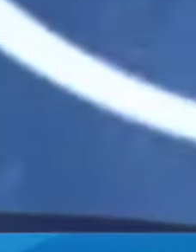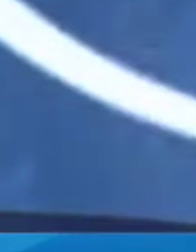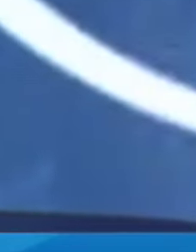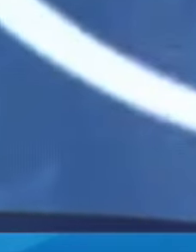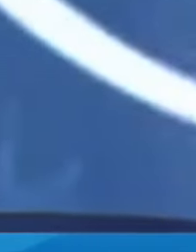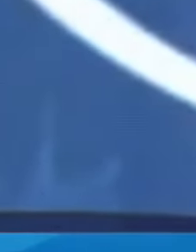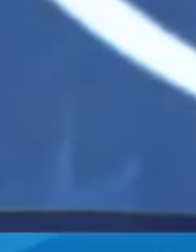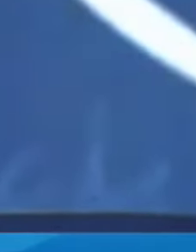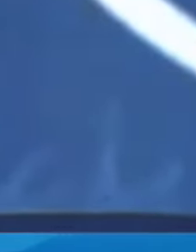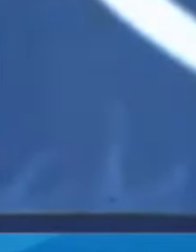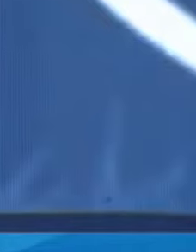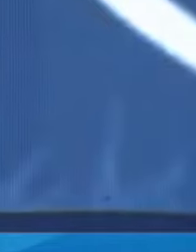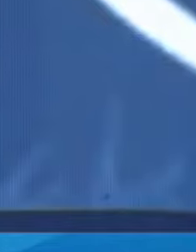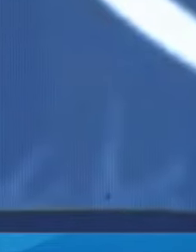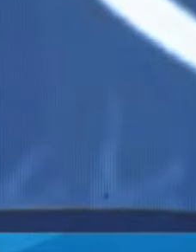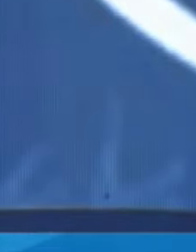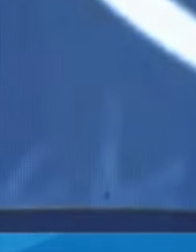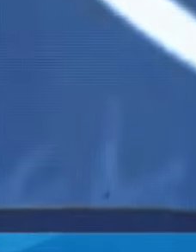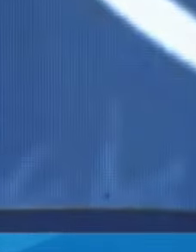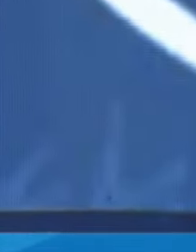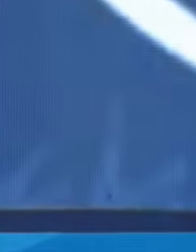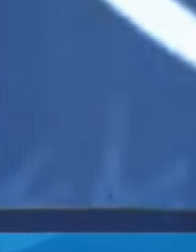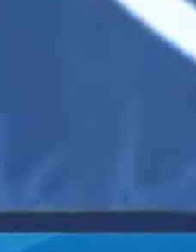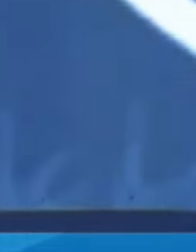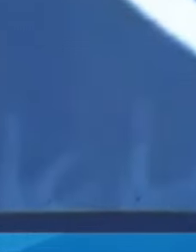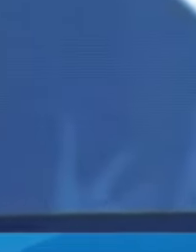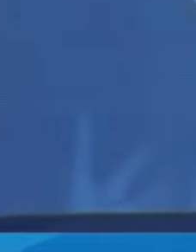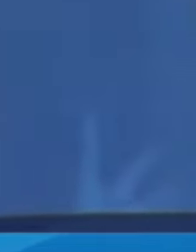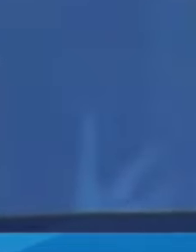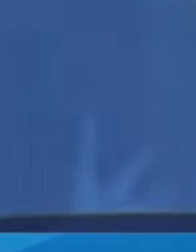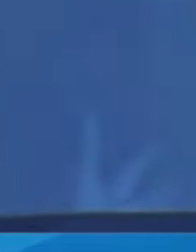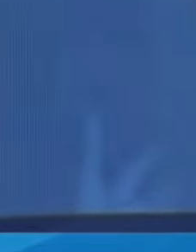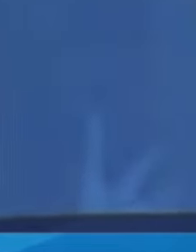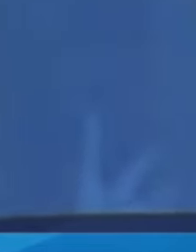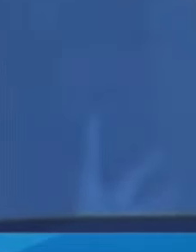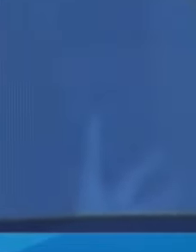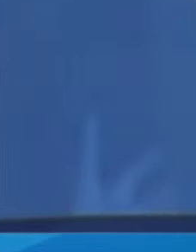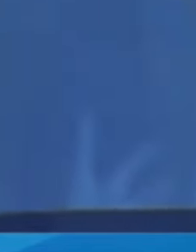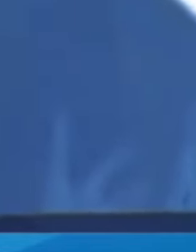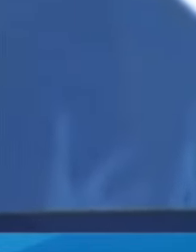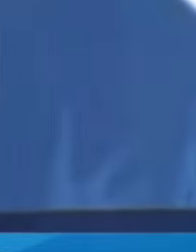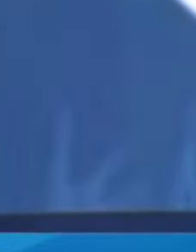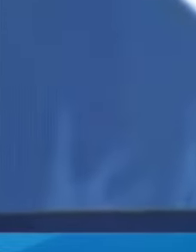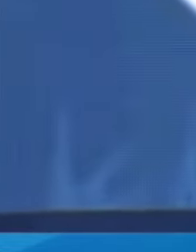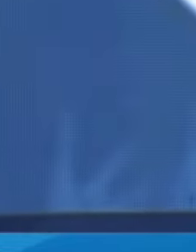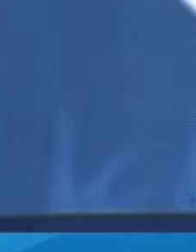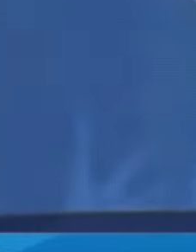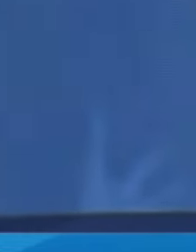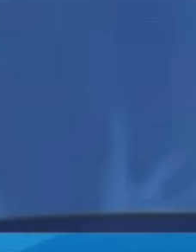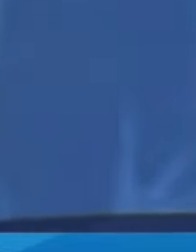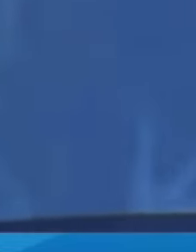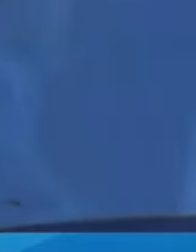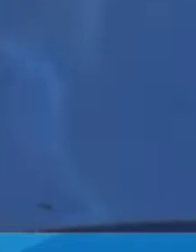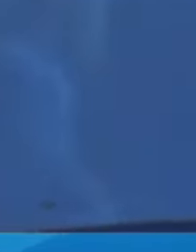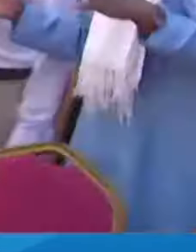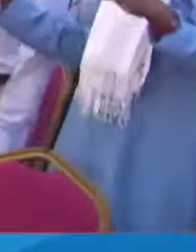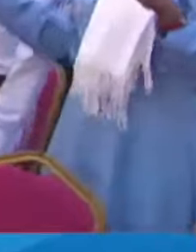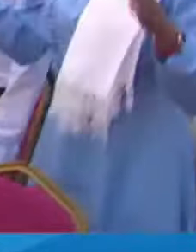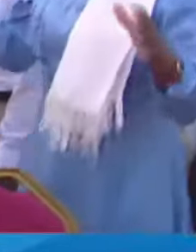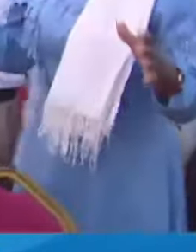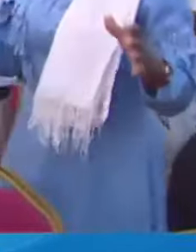and mighty your name is glorious and great in him we